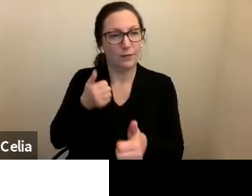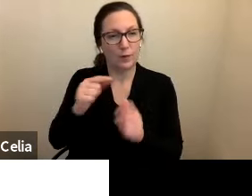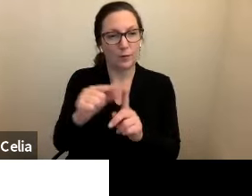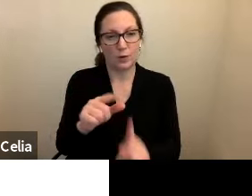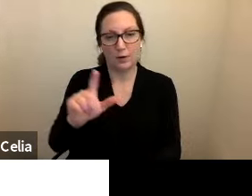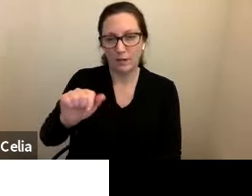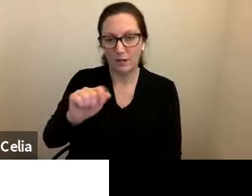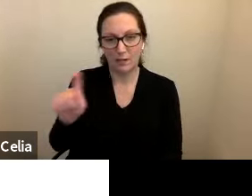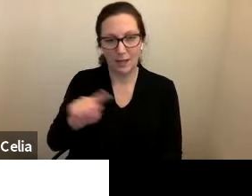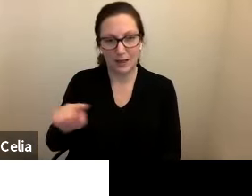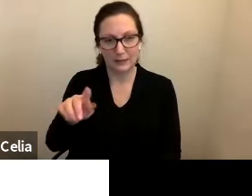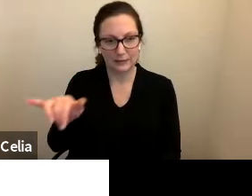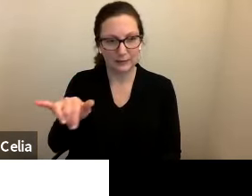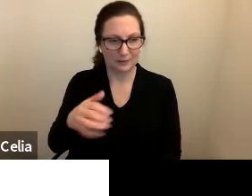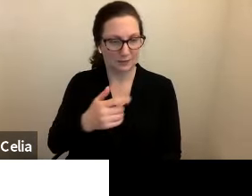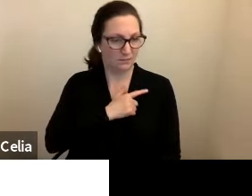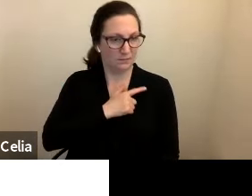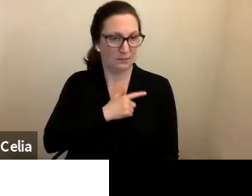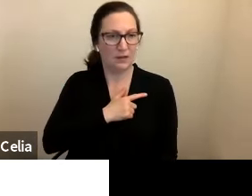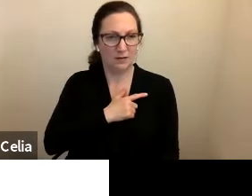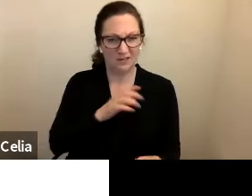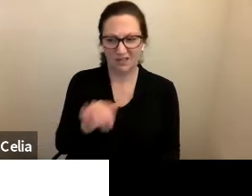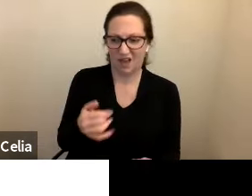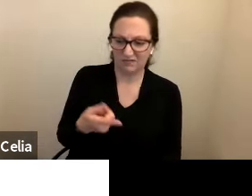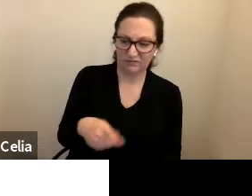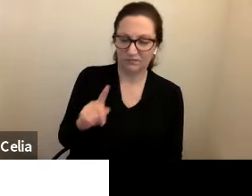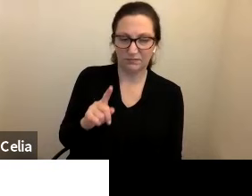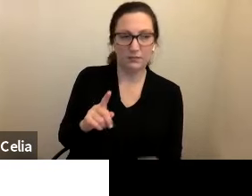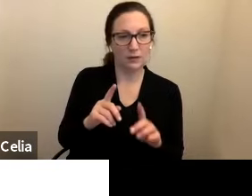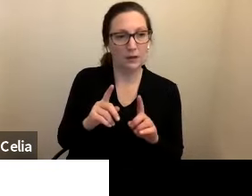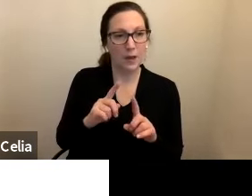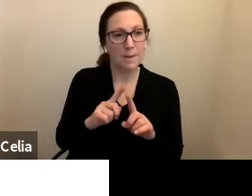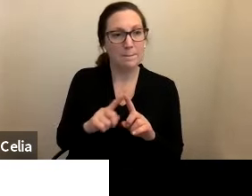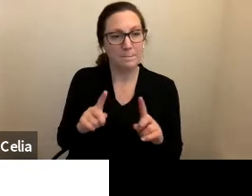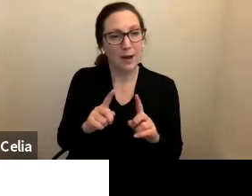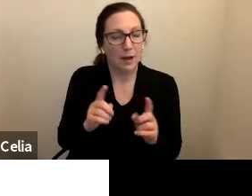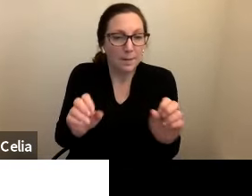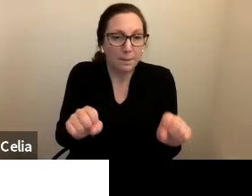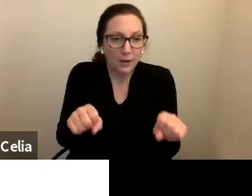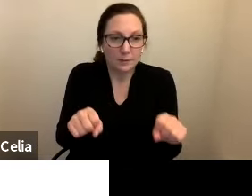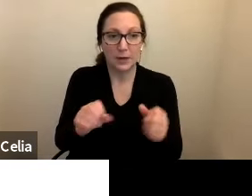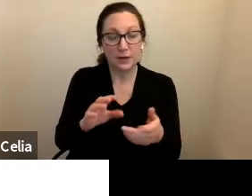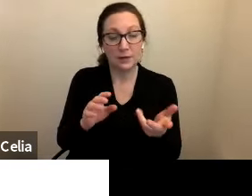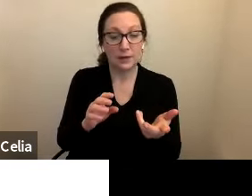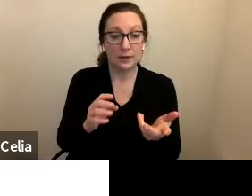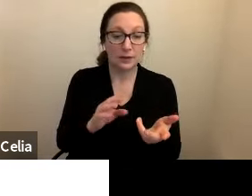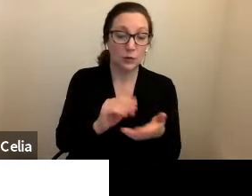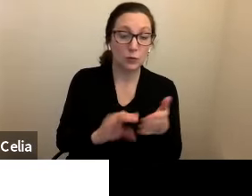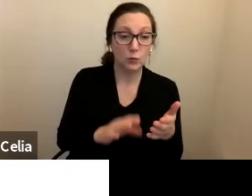because that's sort of offensive, but it is possible that students that typically don't exert a lot of